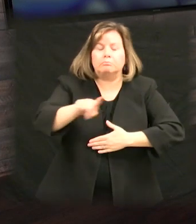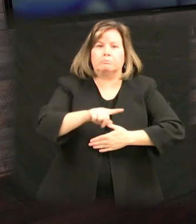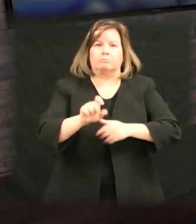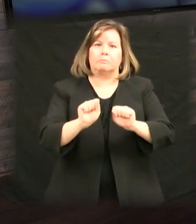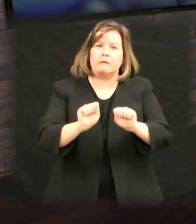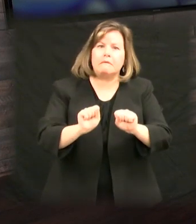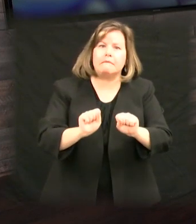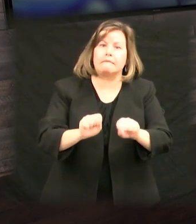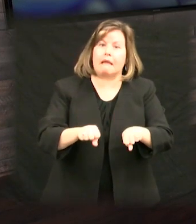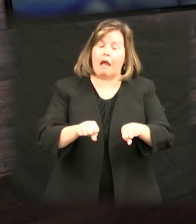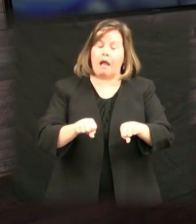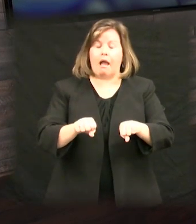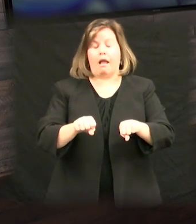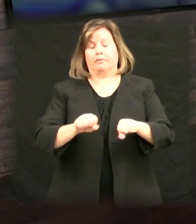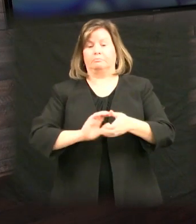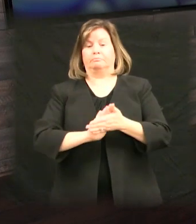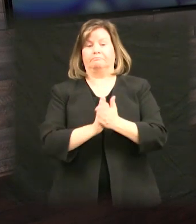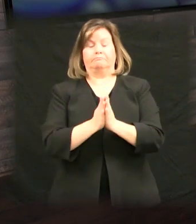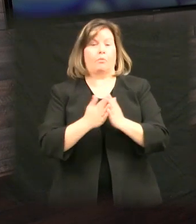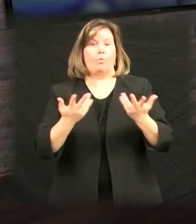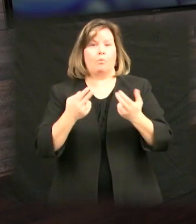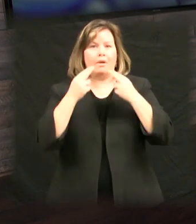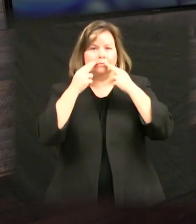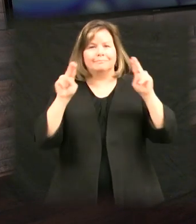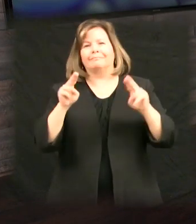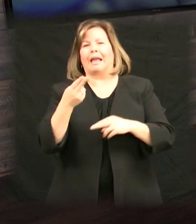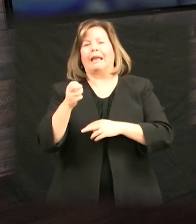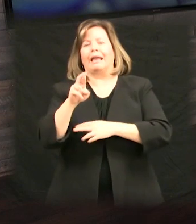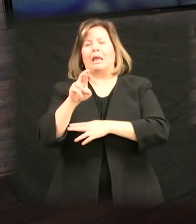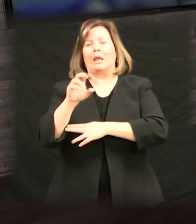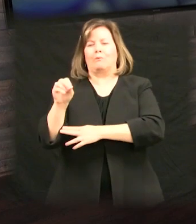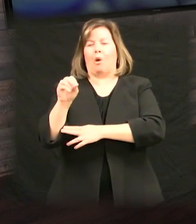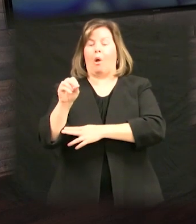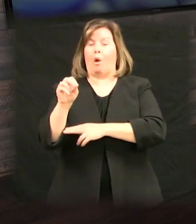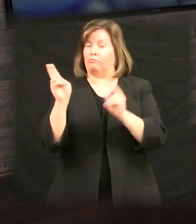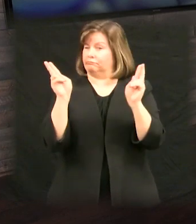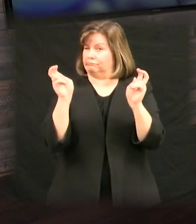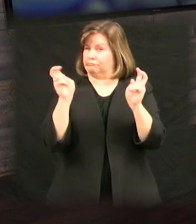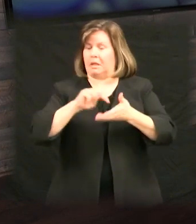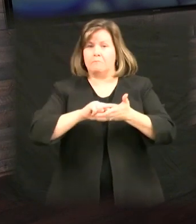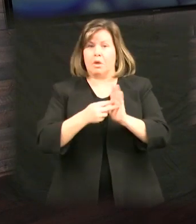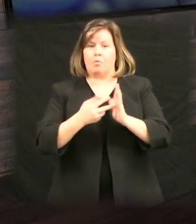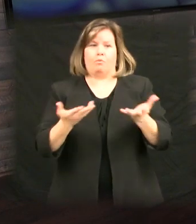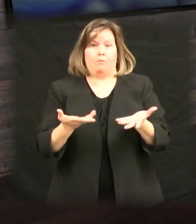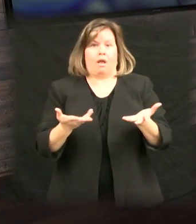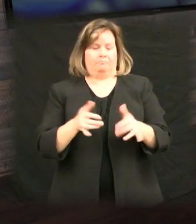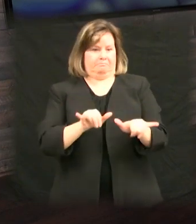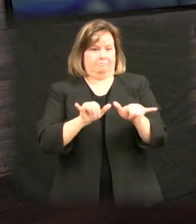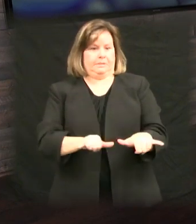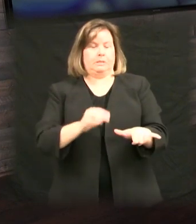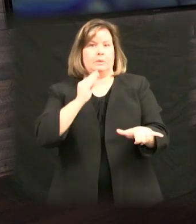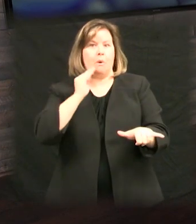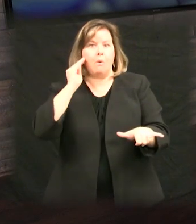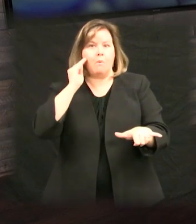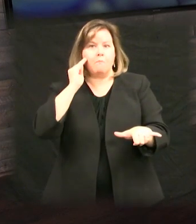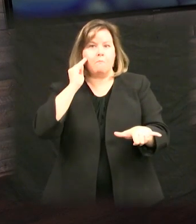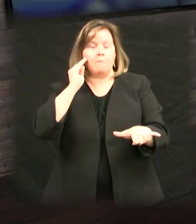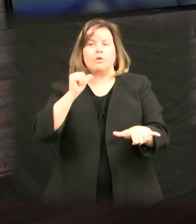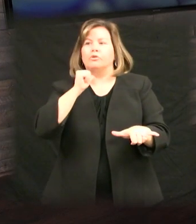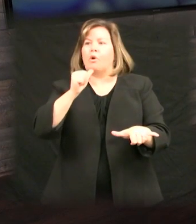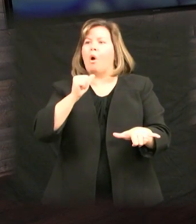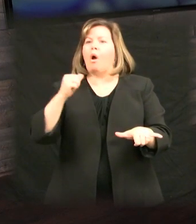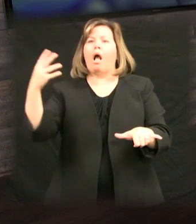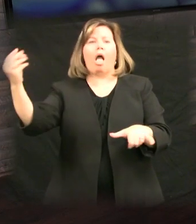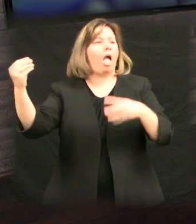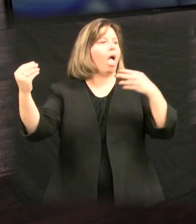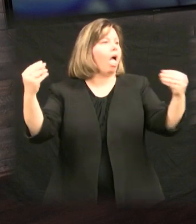hero and really being heroic by staying home and by not doing a whole lot of anything, unfortunately.